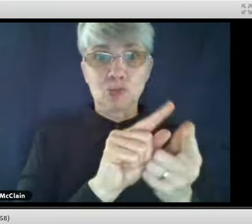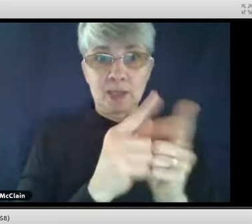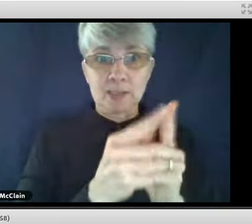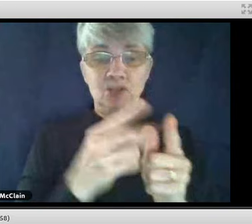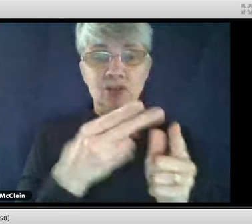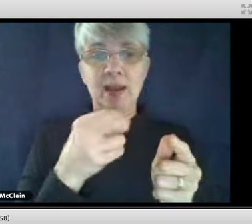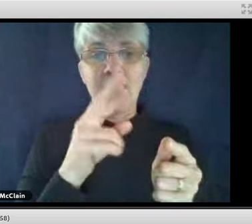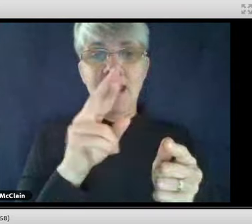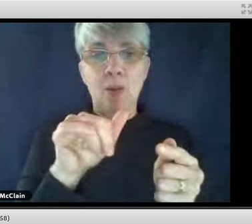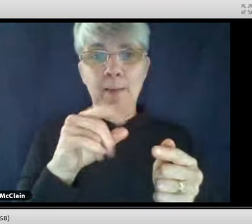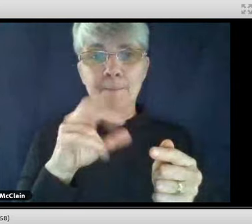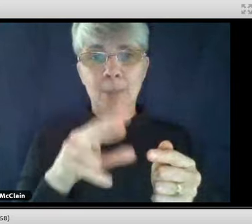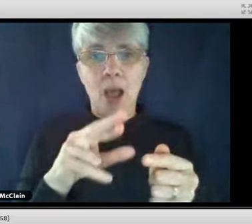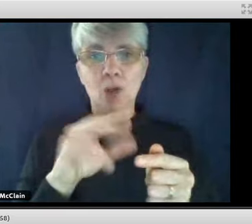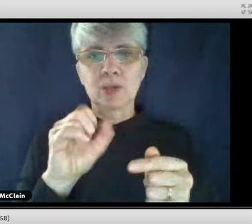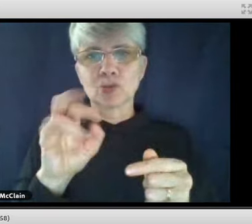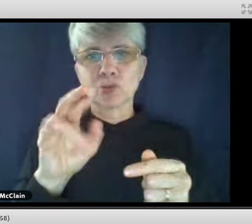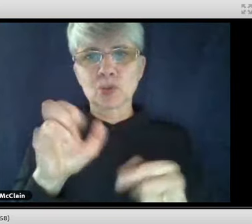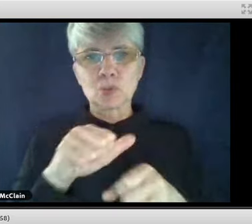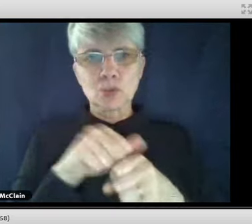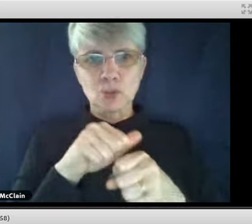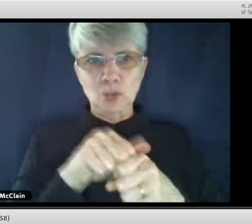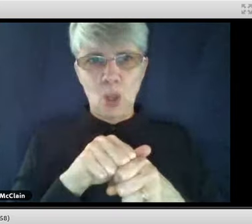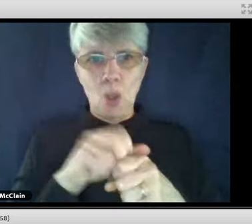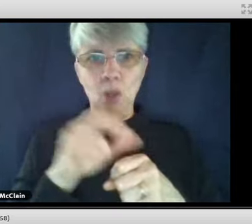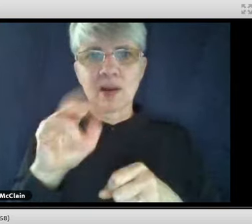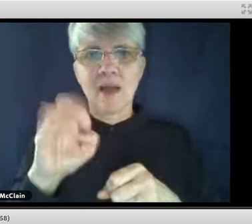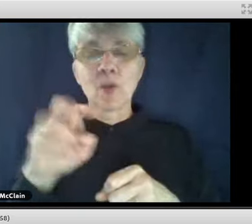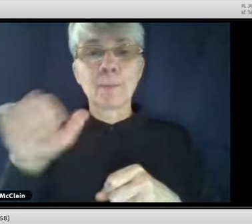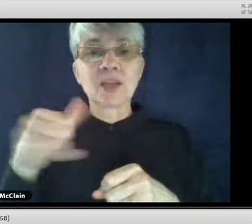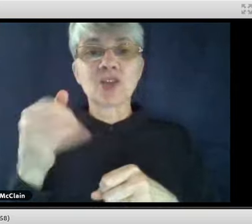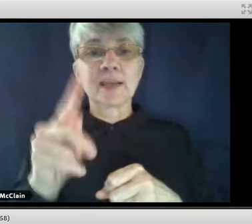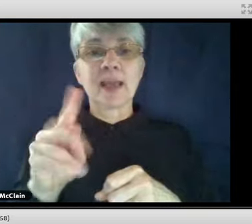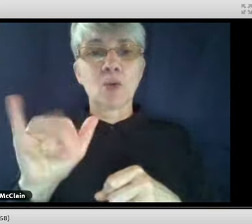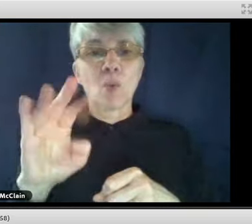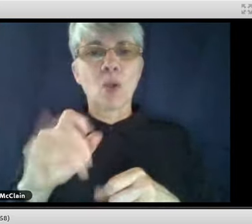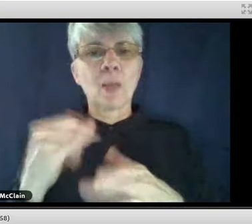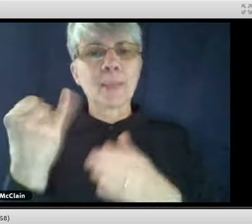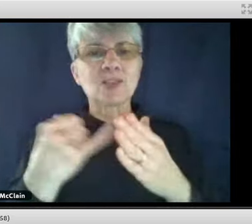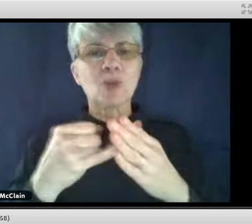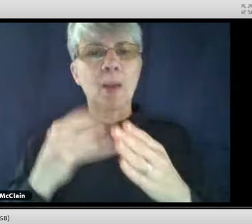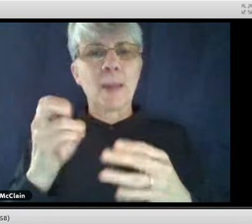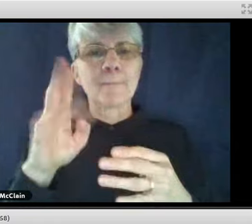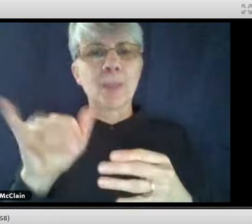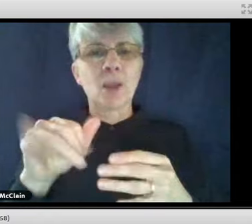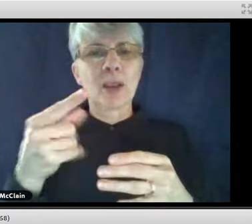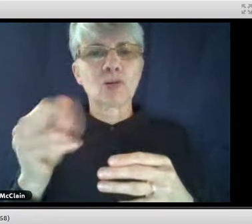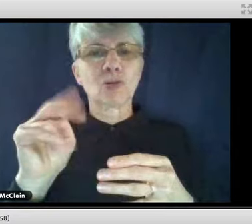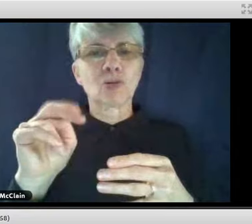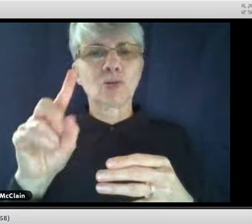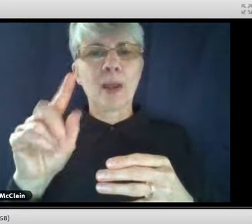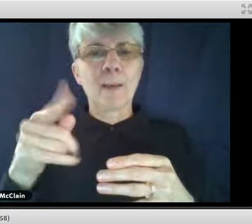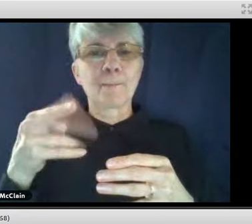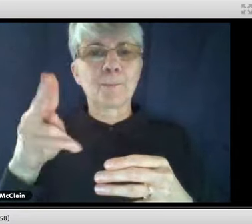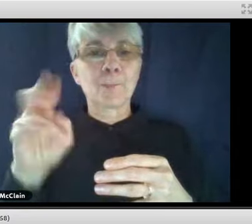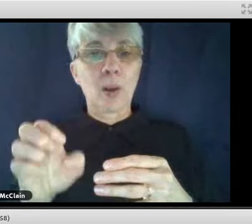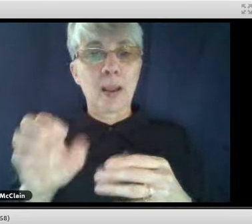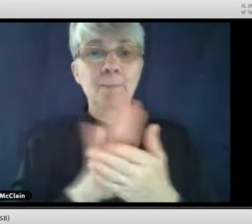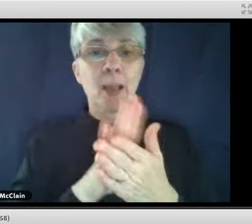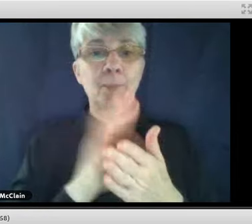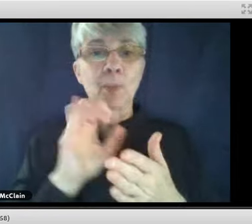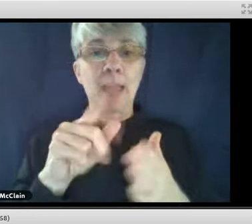and the Sorcerer's Stone, a novel by J.K. Rowling, but this time illustrated by Mary Grandpere, paperback in